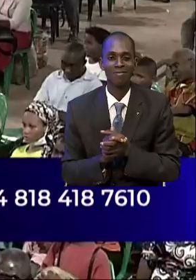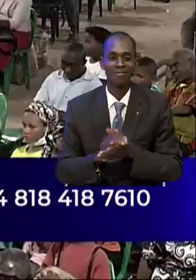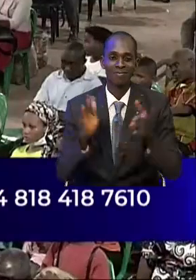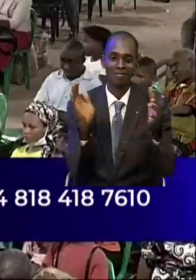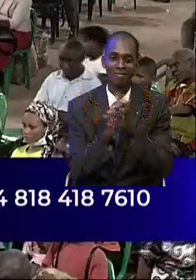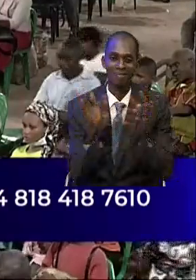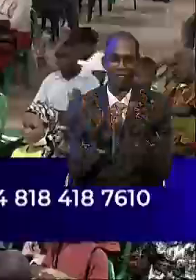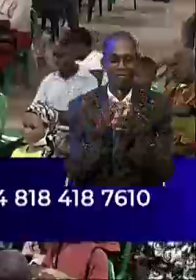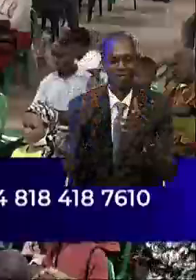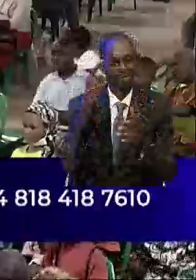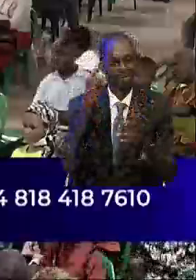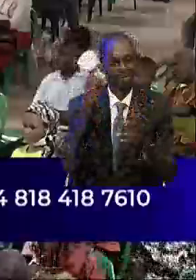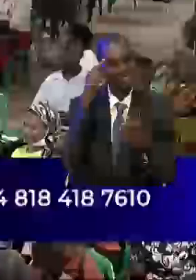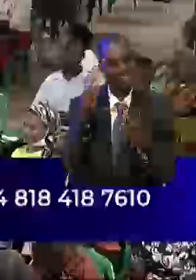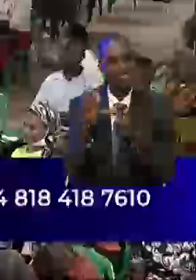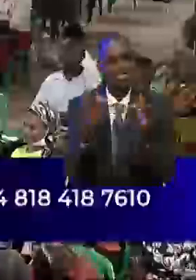Lord.